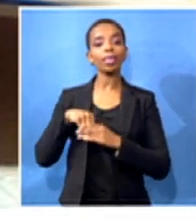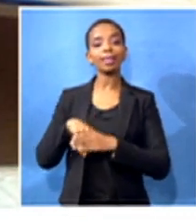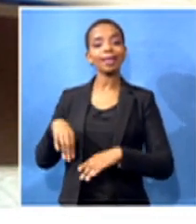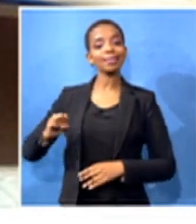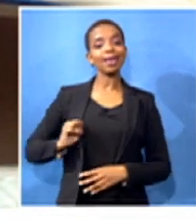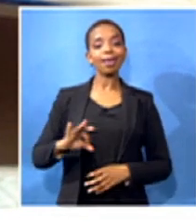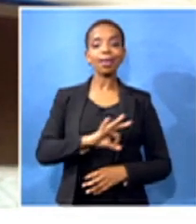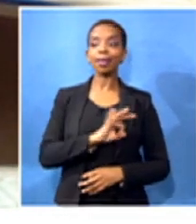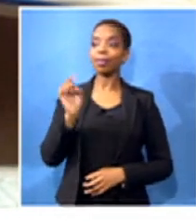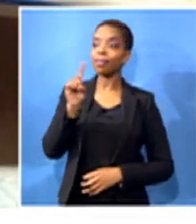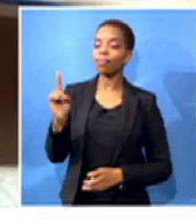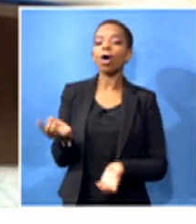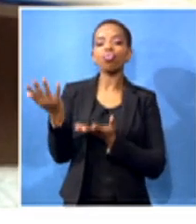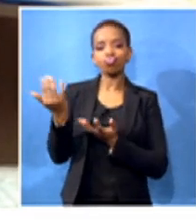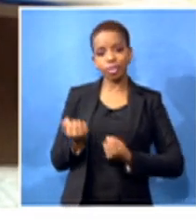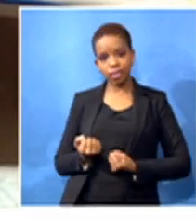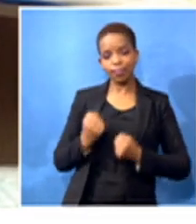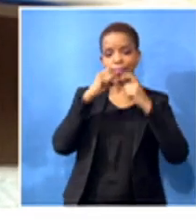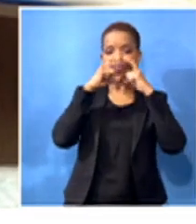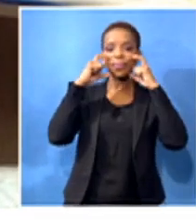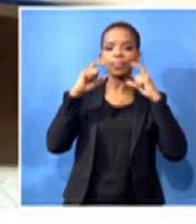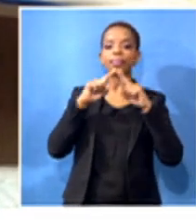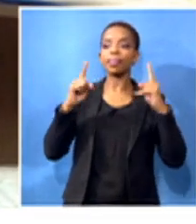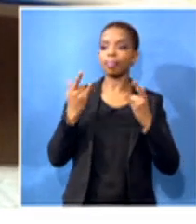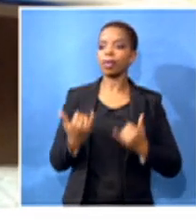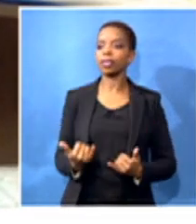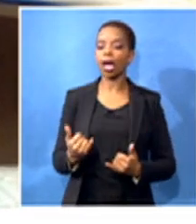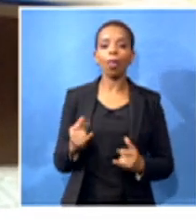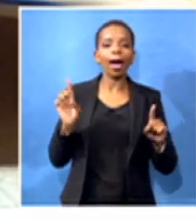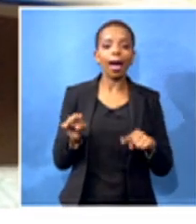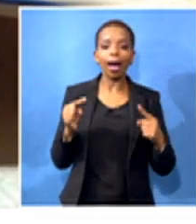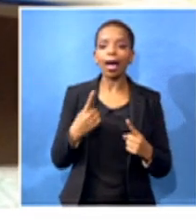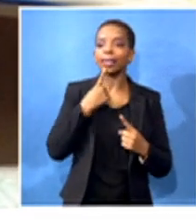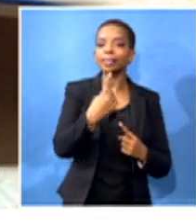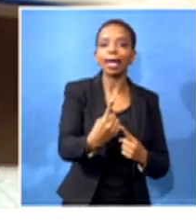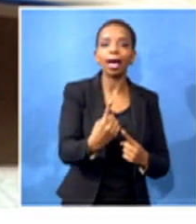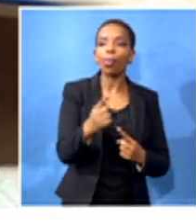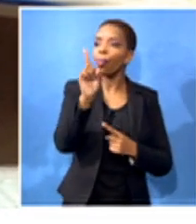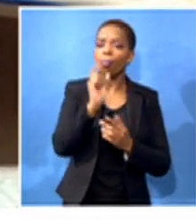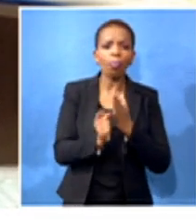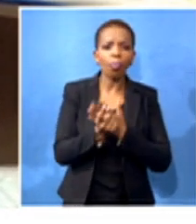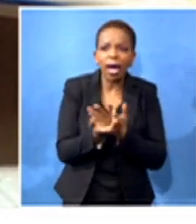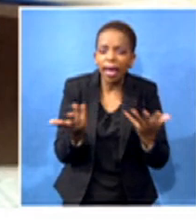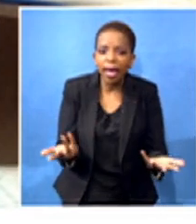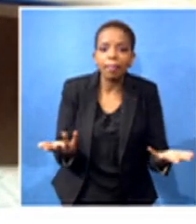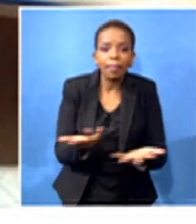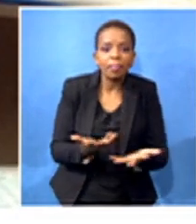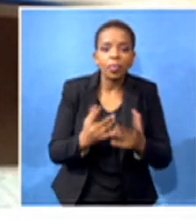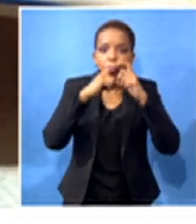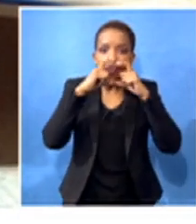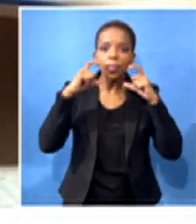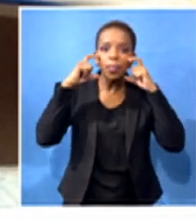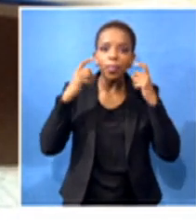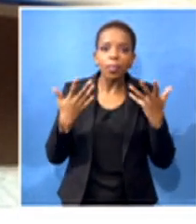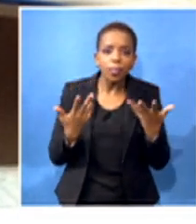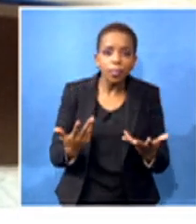PPEs, and then they are now failing to account on what actually happened from district to circuit, from circuit to schools. So that